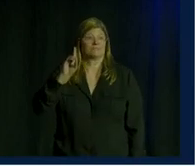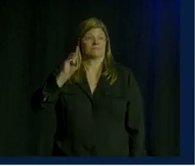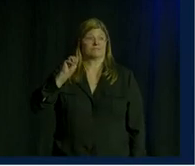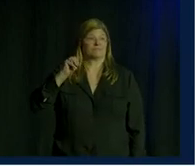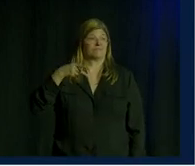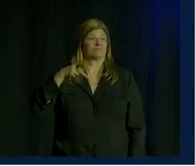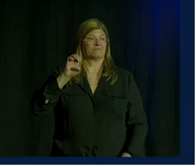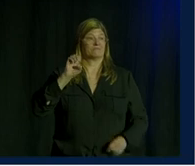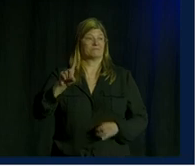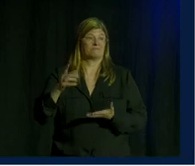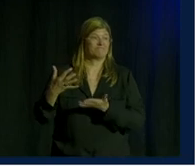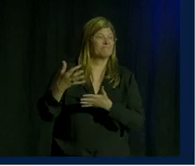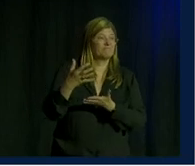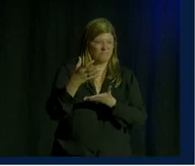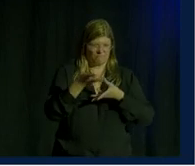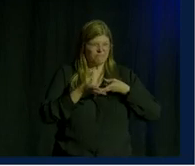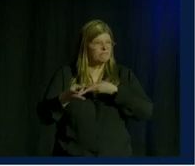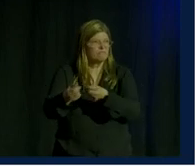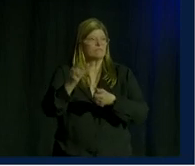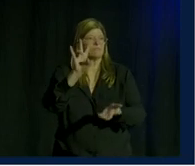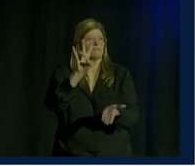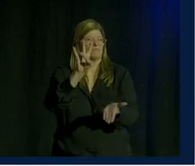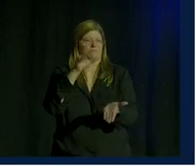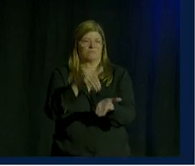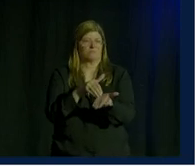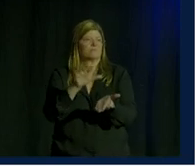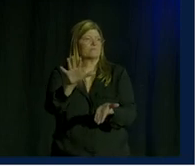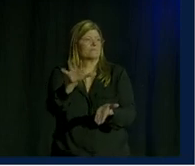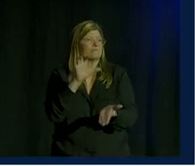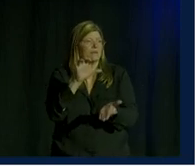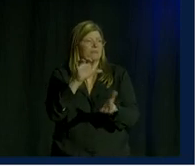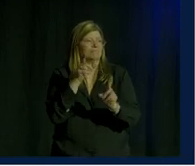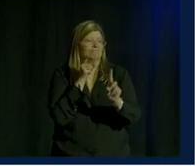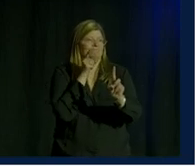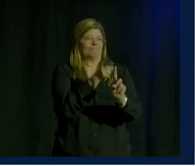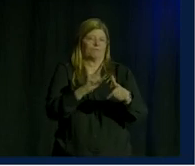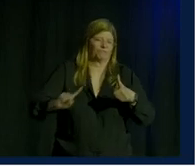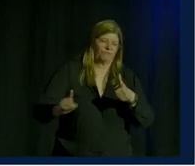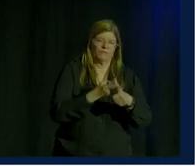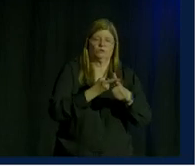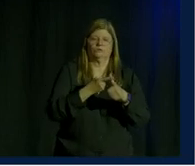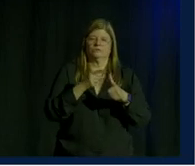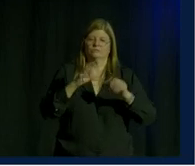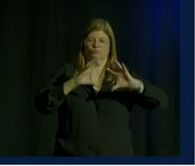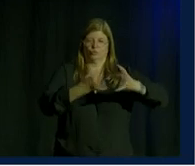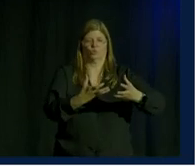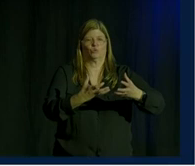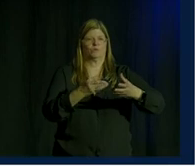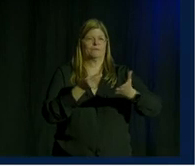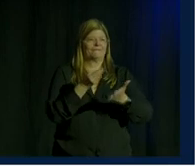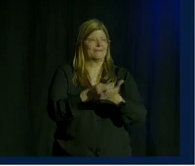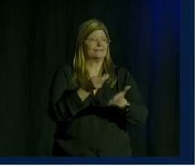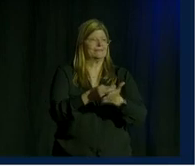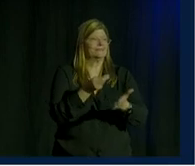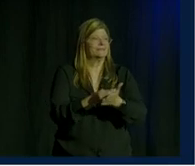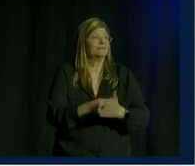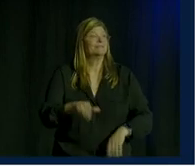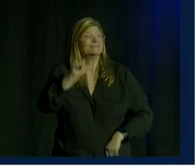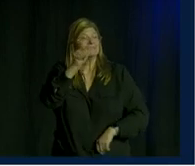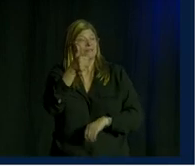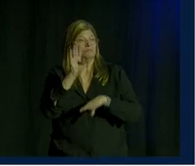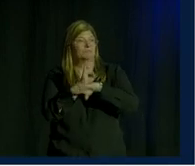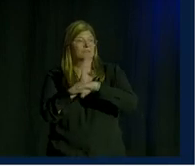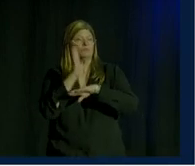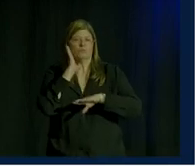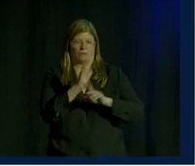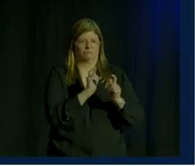strategies. DMPED is allocating $7,500 towards the round of funding for these businesses. 10